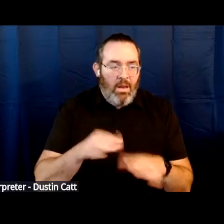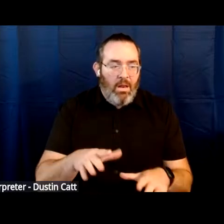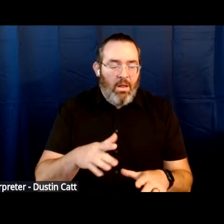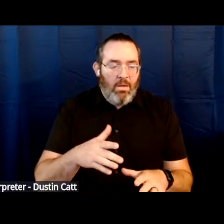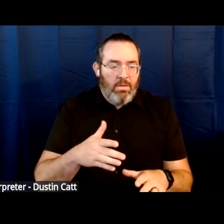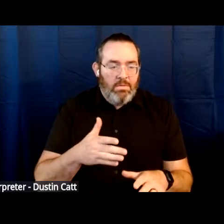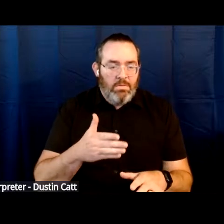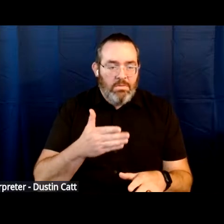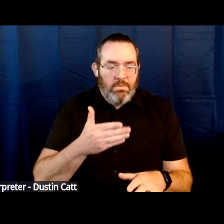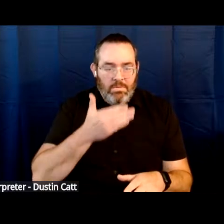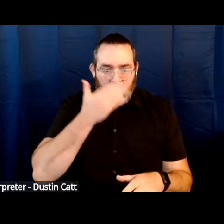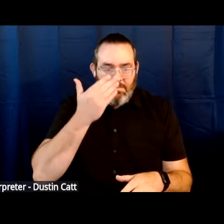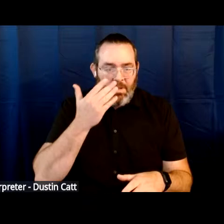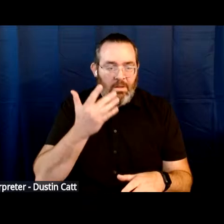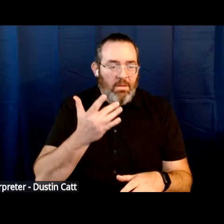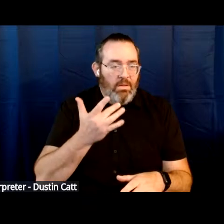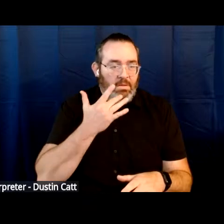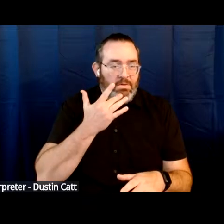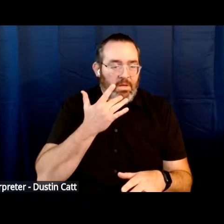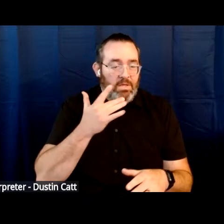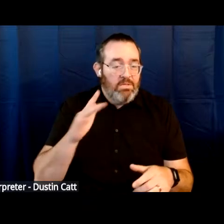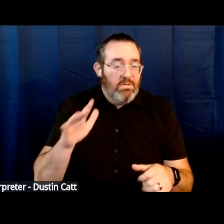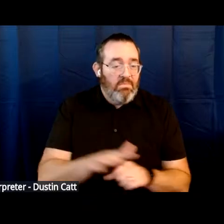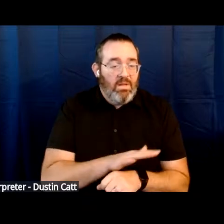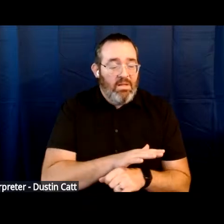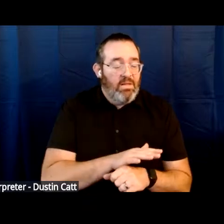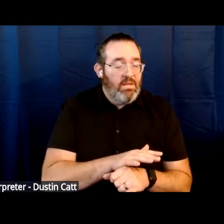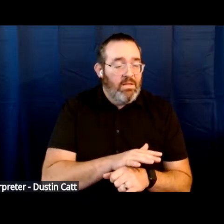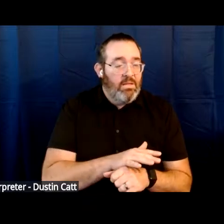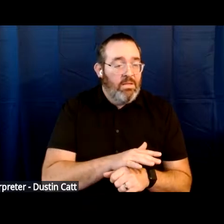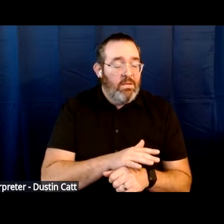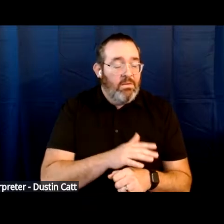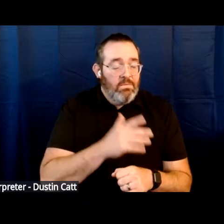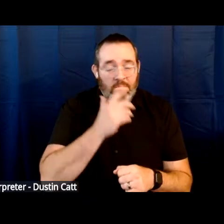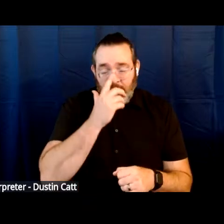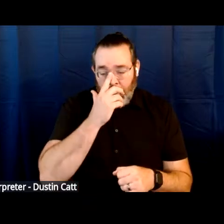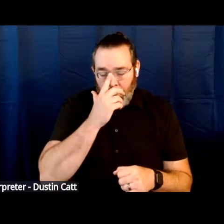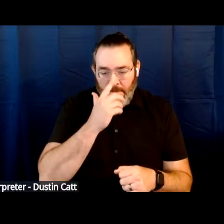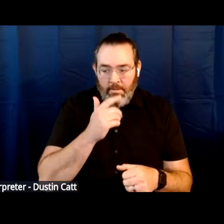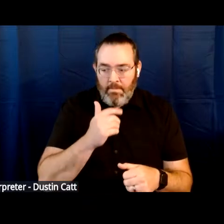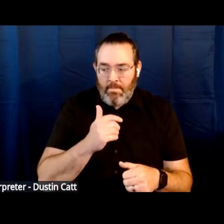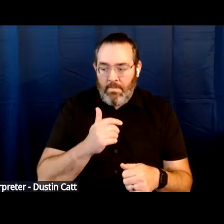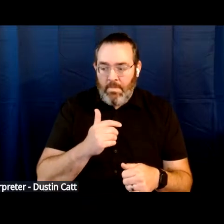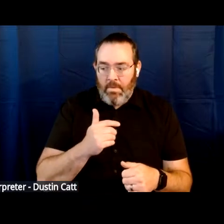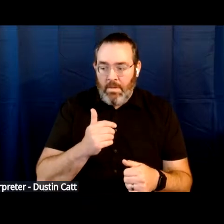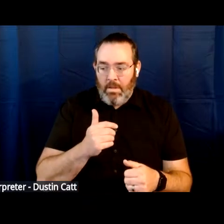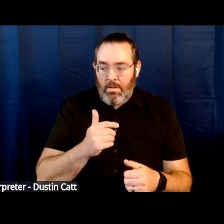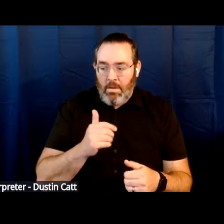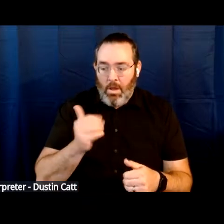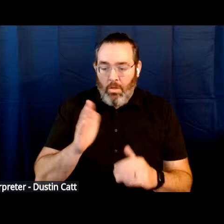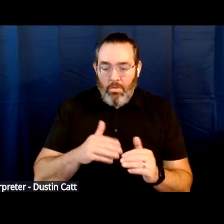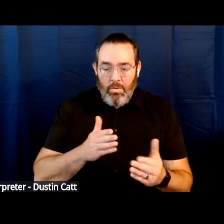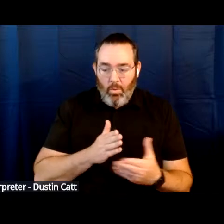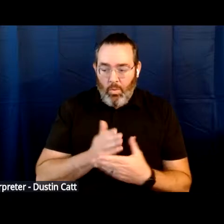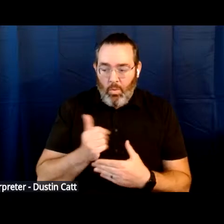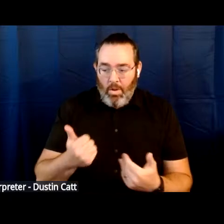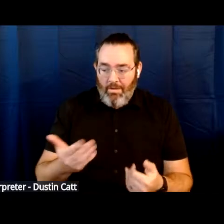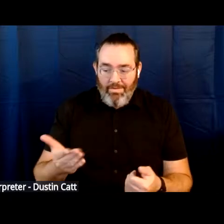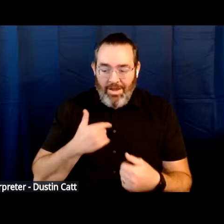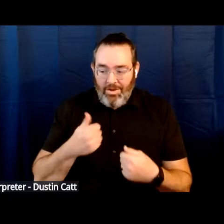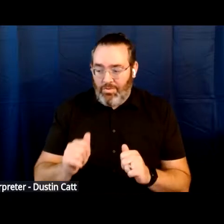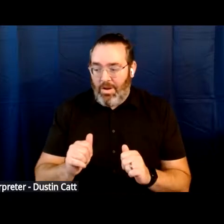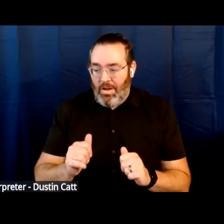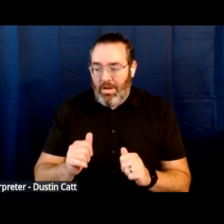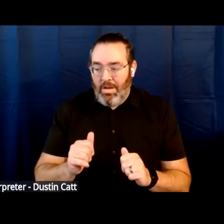and taste completely. And rather than going through everything that I tried, I will tell you that